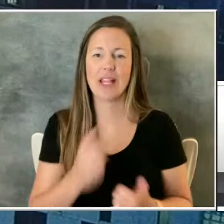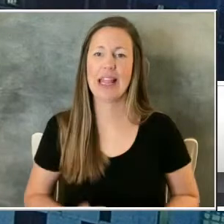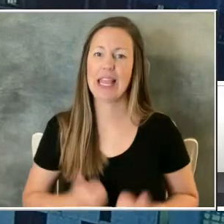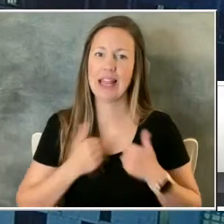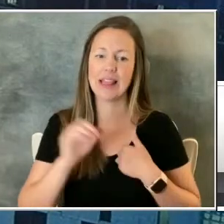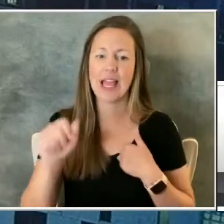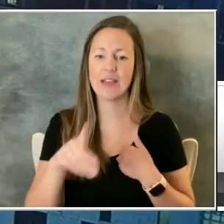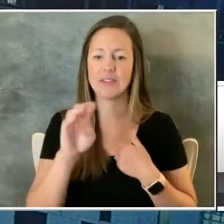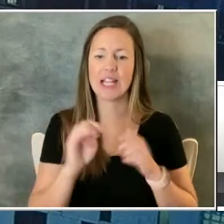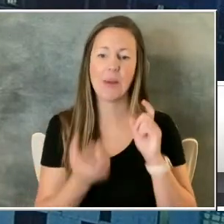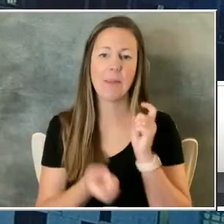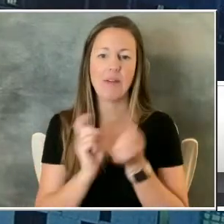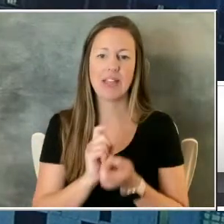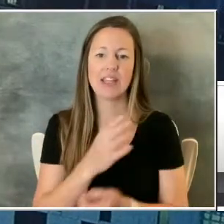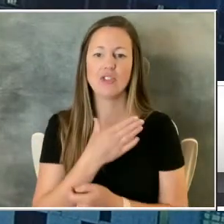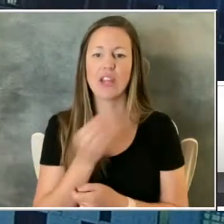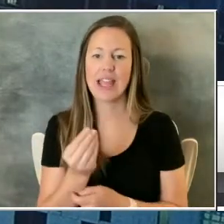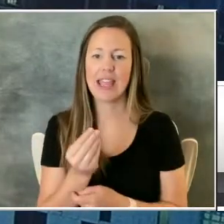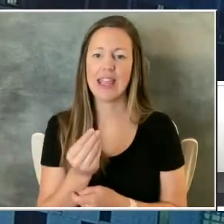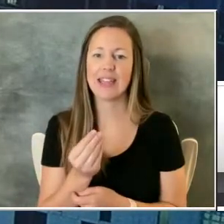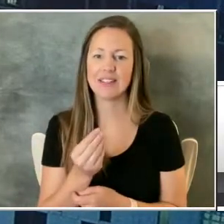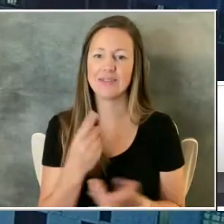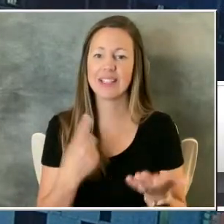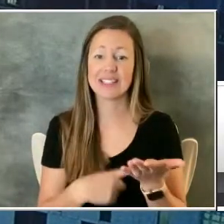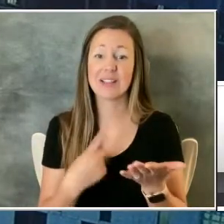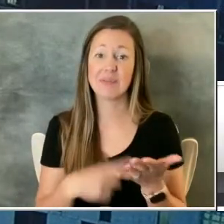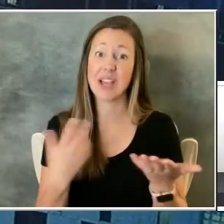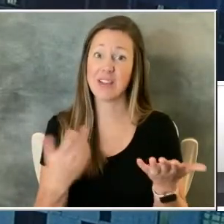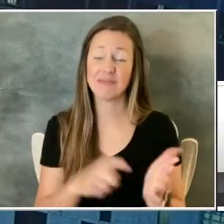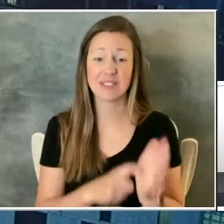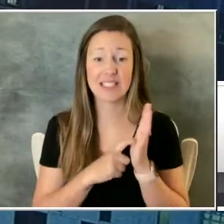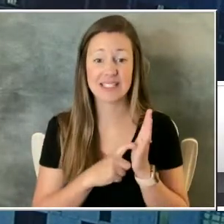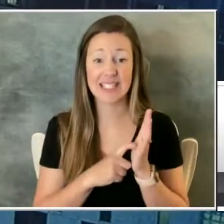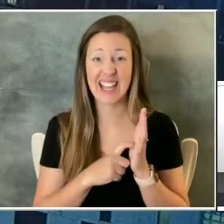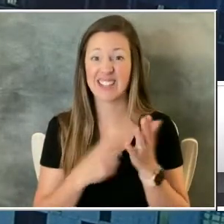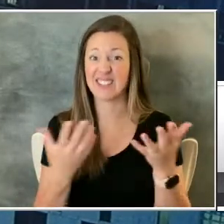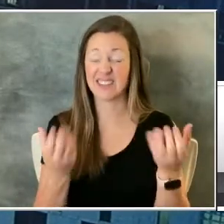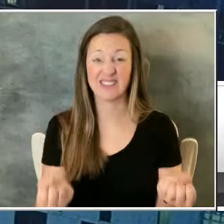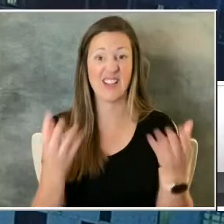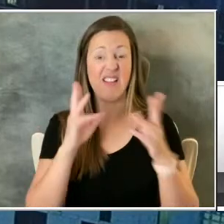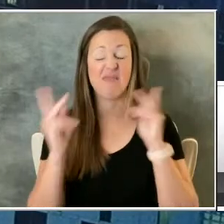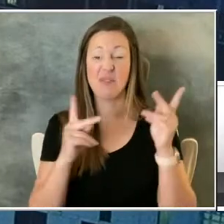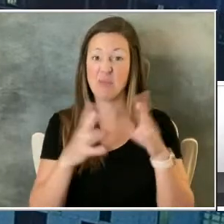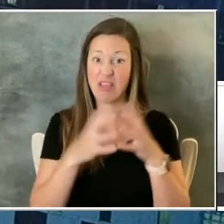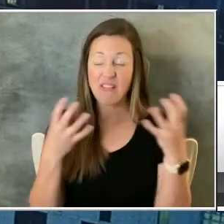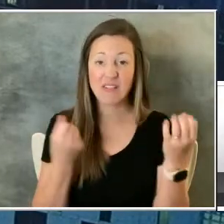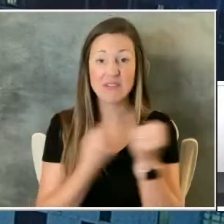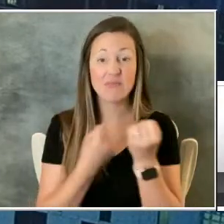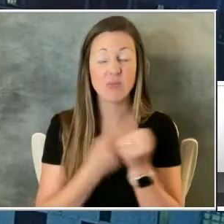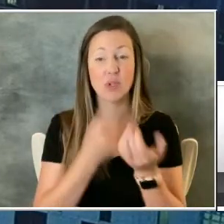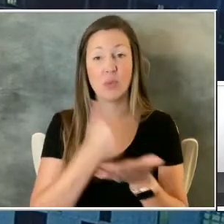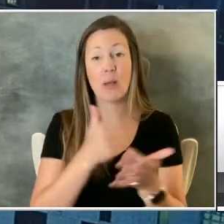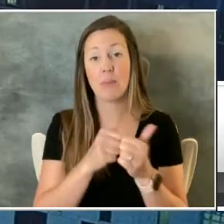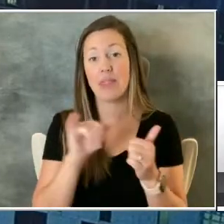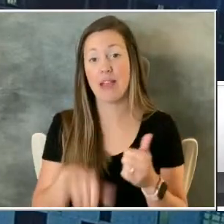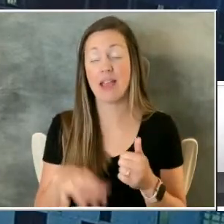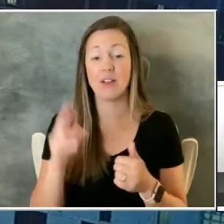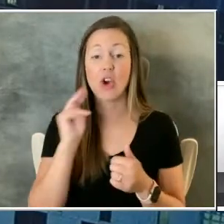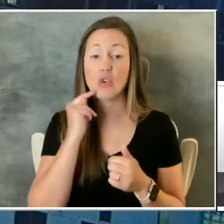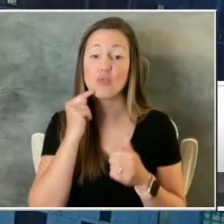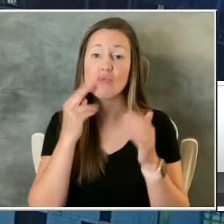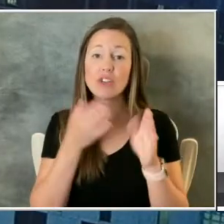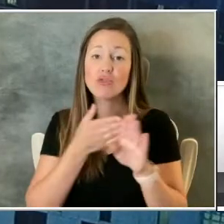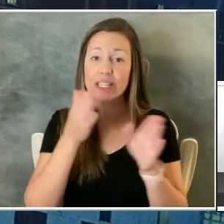it takes sometimes a village to help with that, with our dietitians, our nutritionists, our advanced